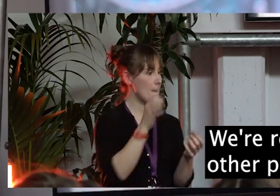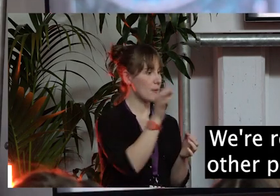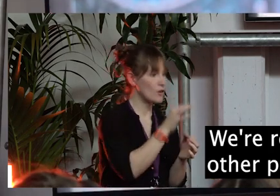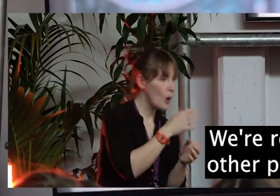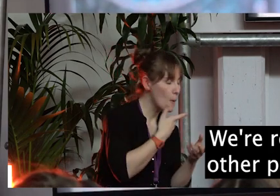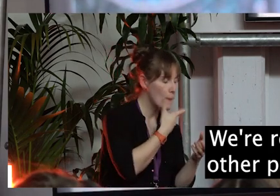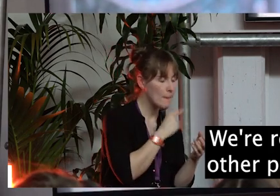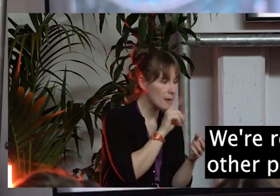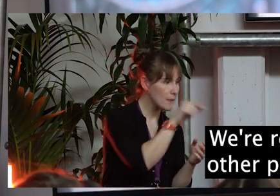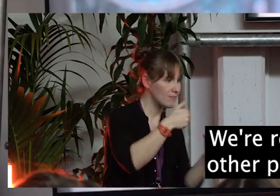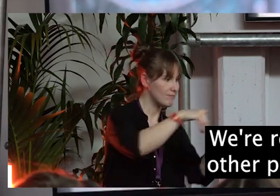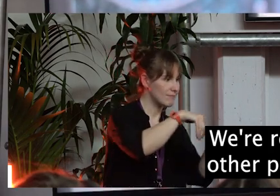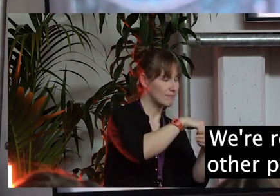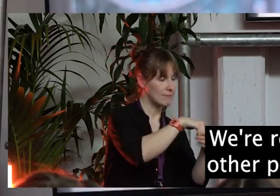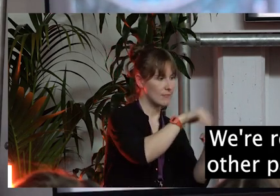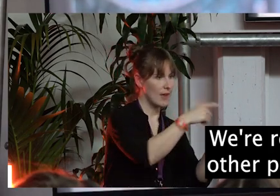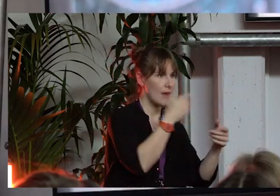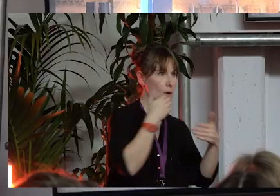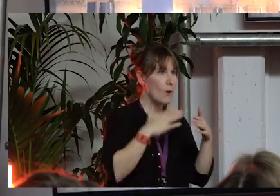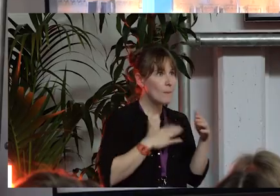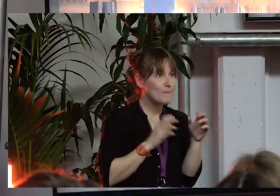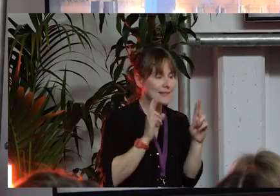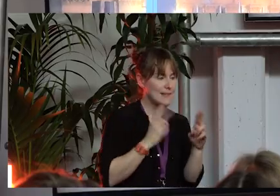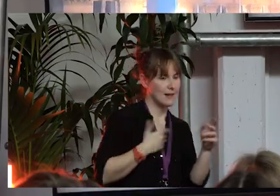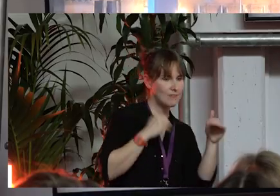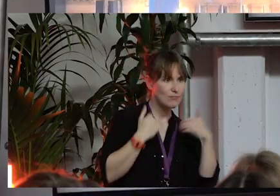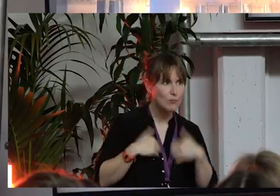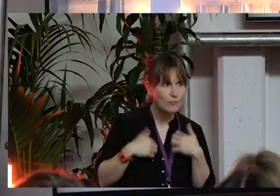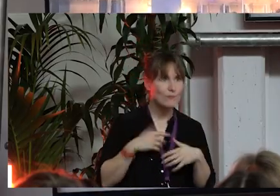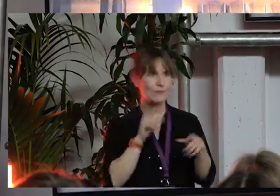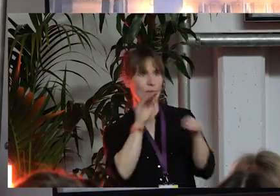off to other parts of the UK and internationally.